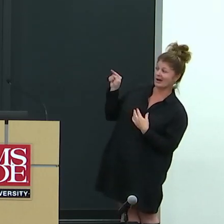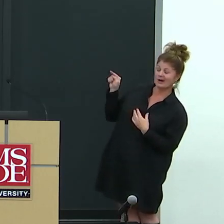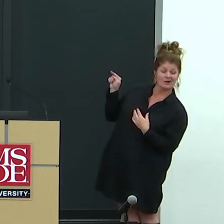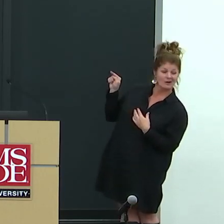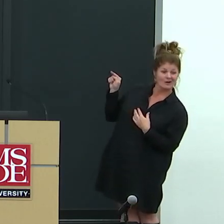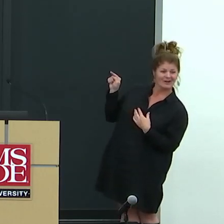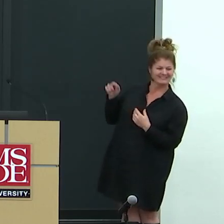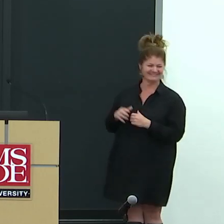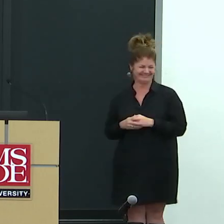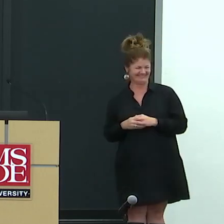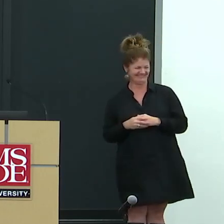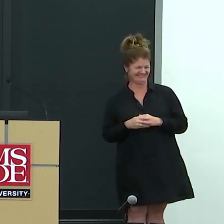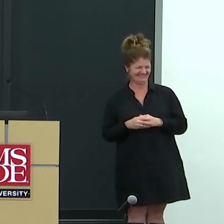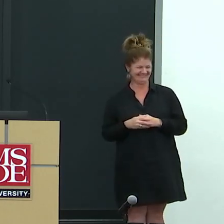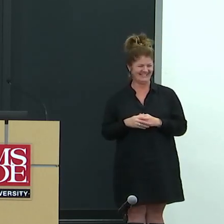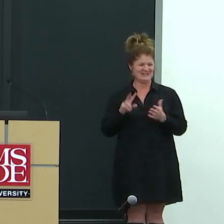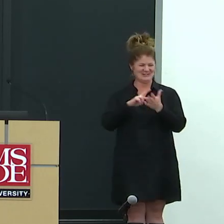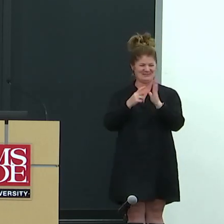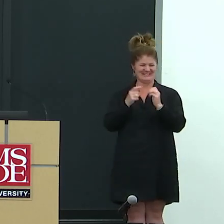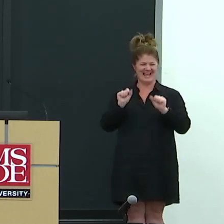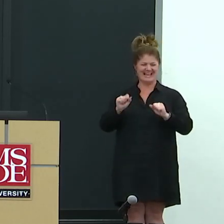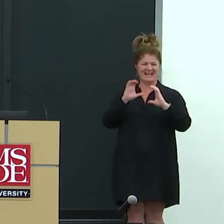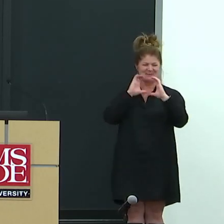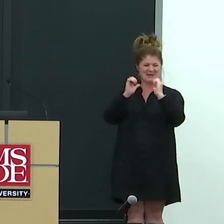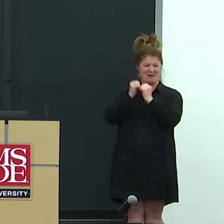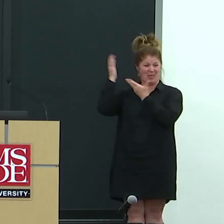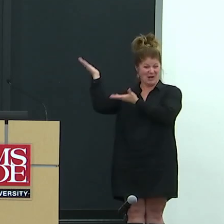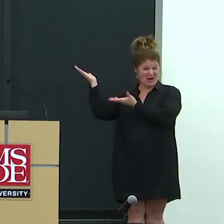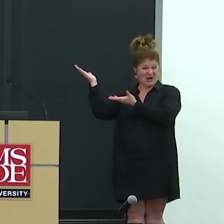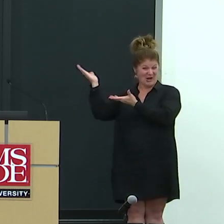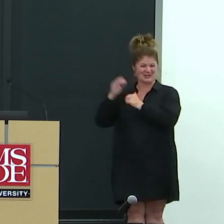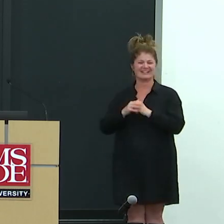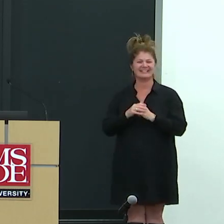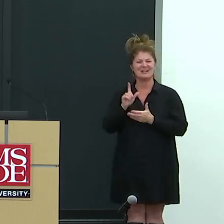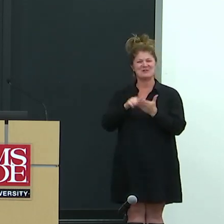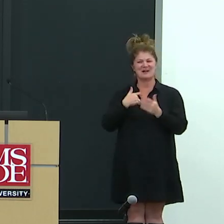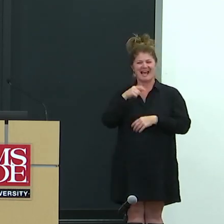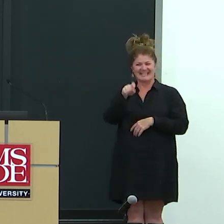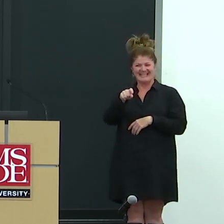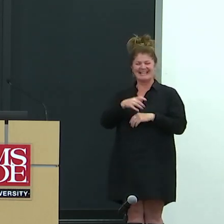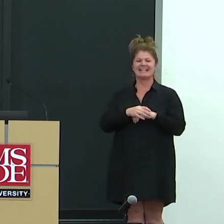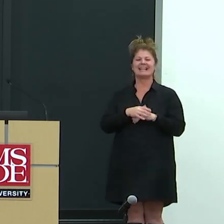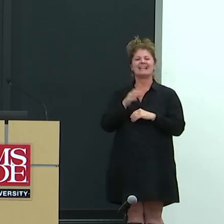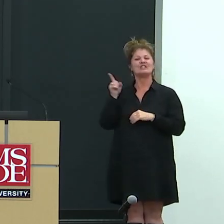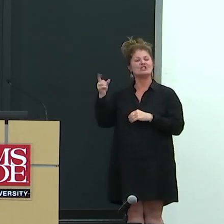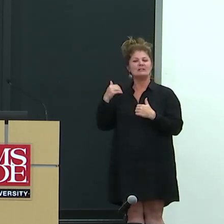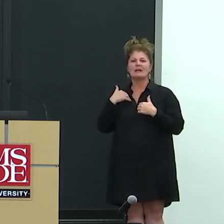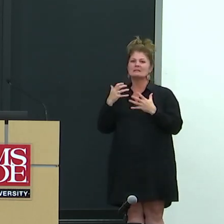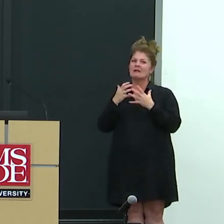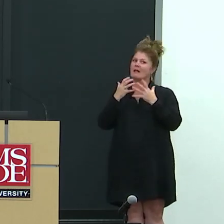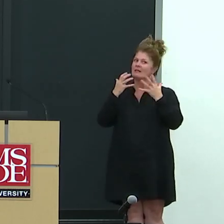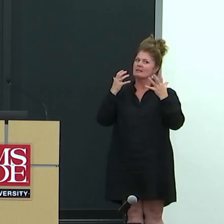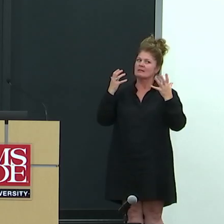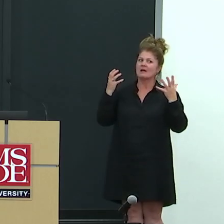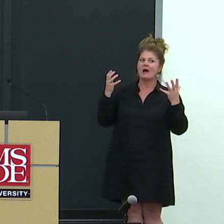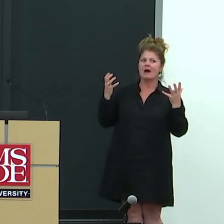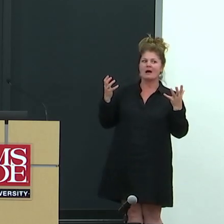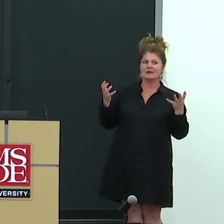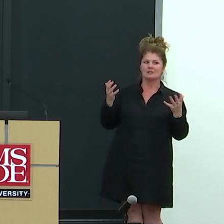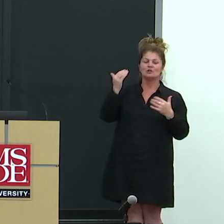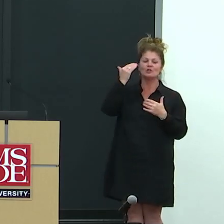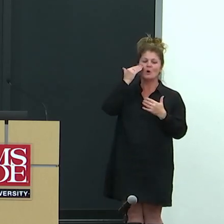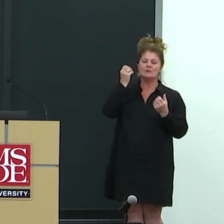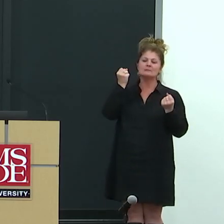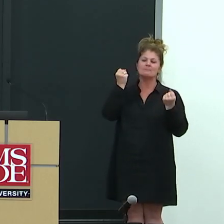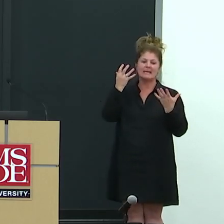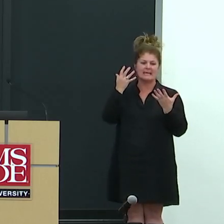that I can communicate with her what I need, and she knows a lot of the questions